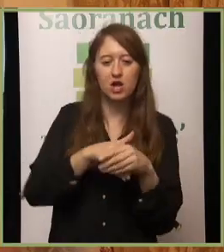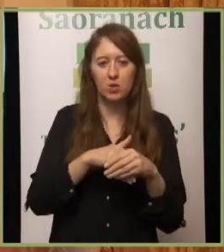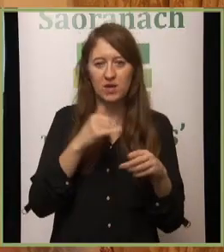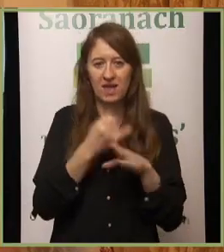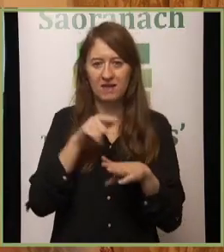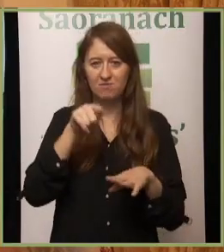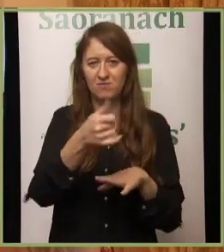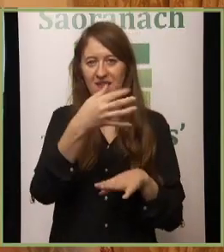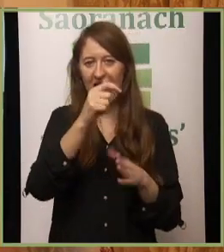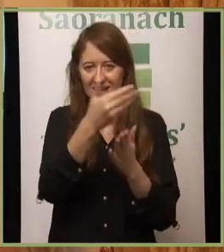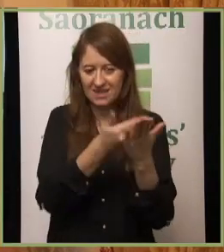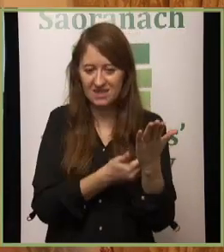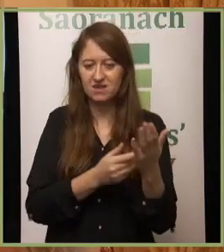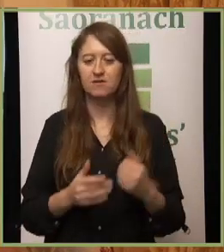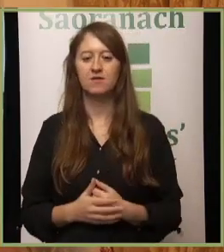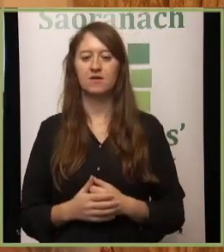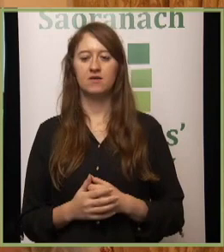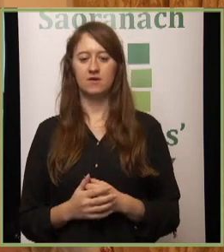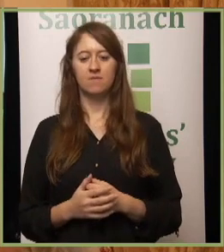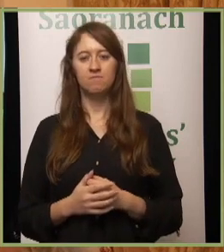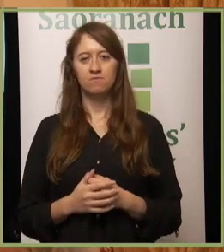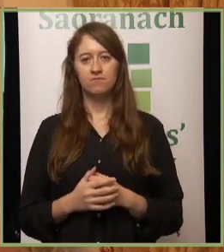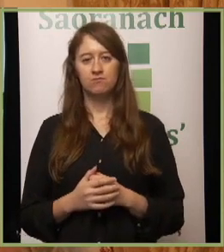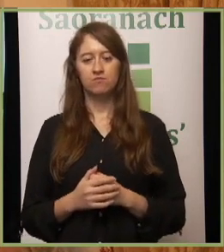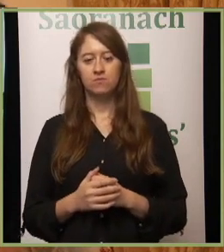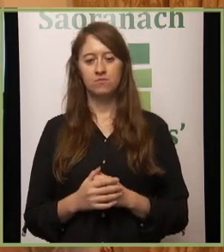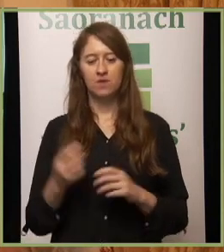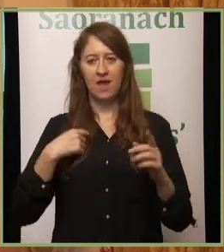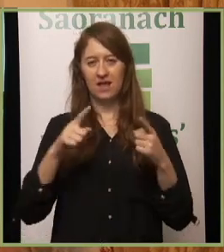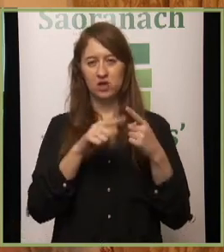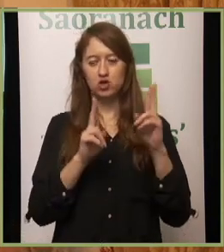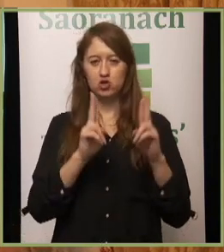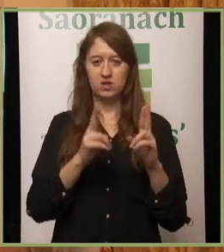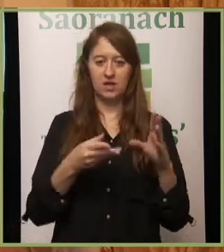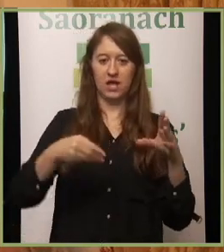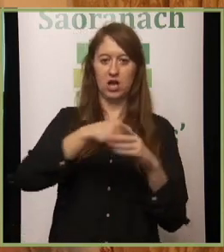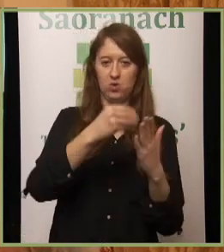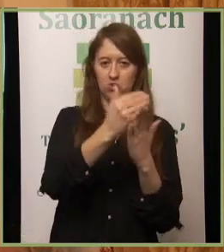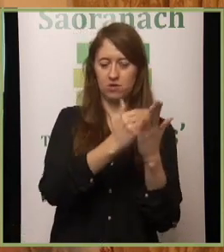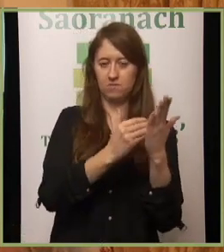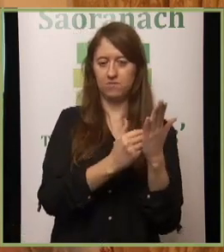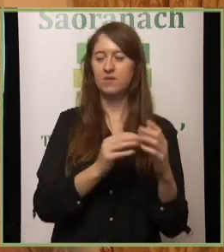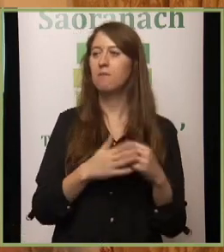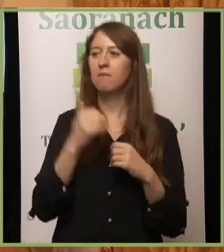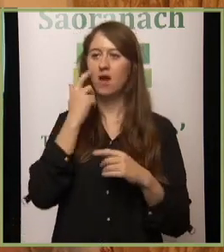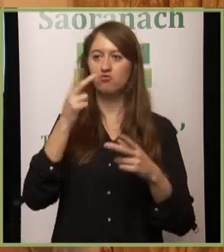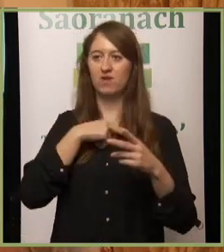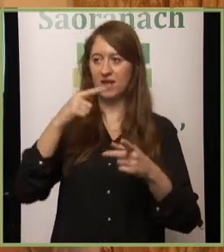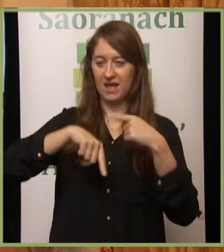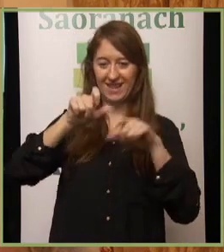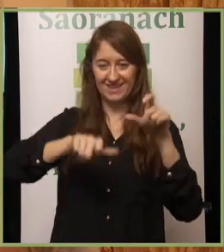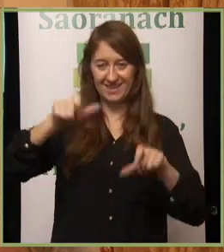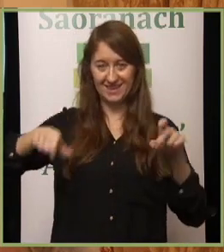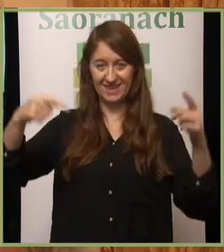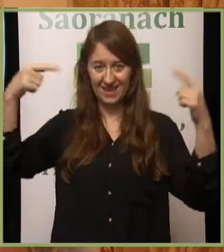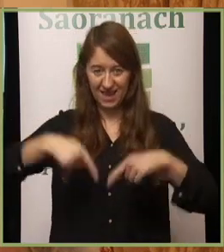review, and then the rest of the phrase that's there, I think it achieves what the citizens are looking for here, but it also makes sure